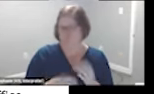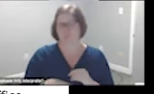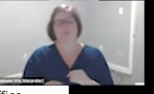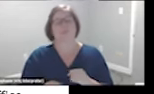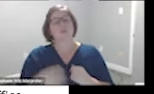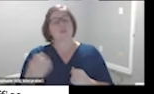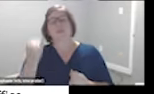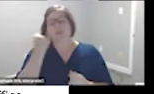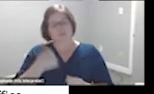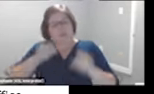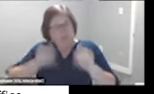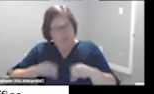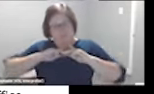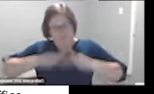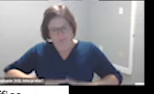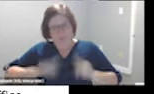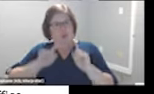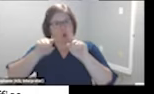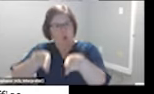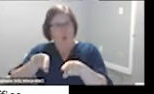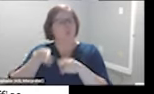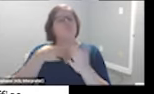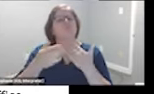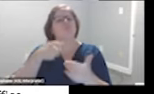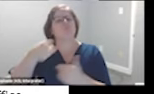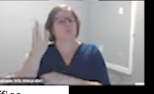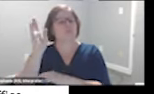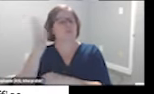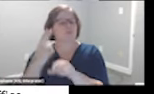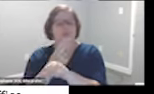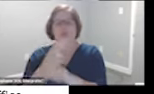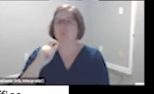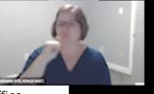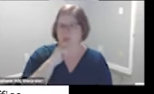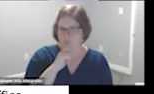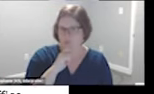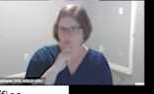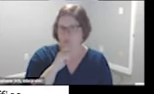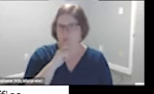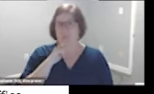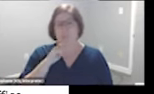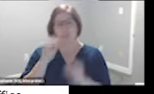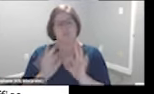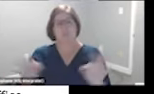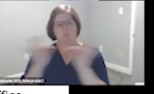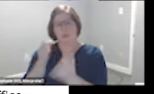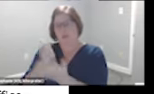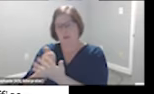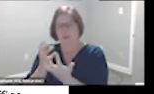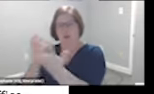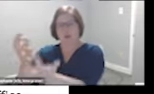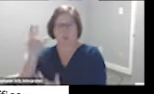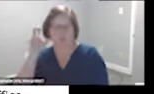a speaker use a microphone is important for the audience to be able to hear what they're saying, but it's also critical that